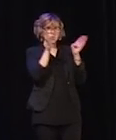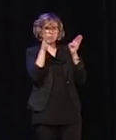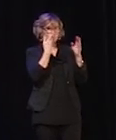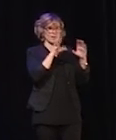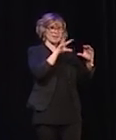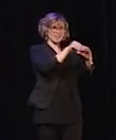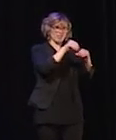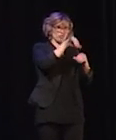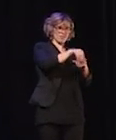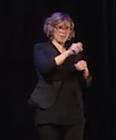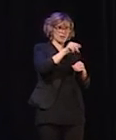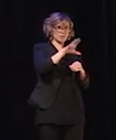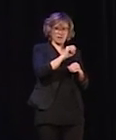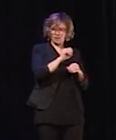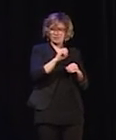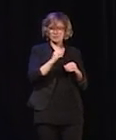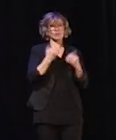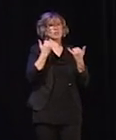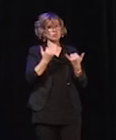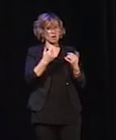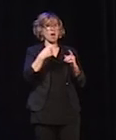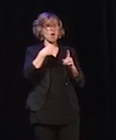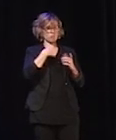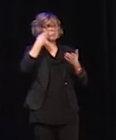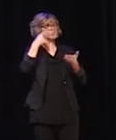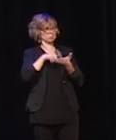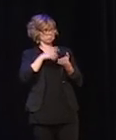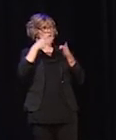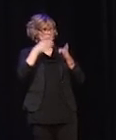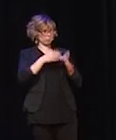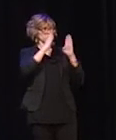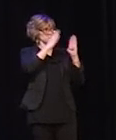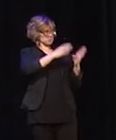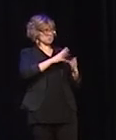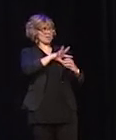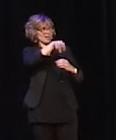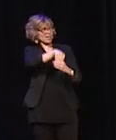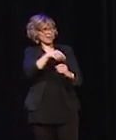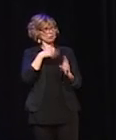cut acknowledges that I'm engaging in that way, and then respects that and continues that.